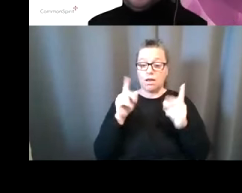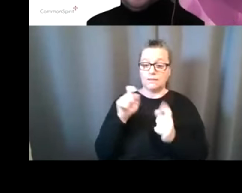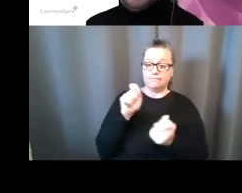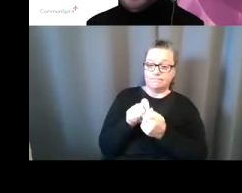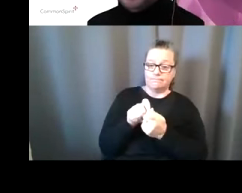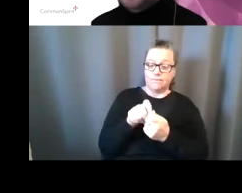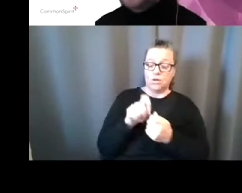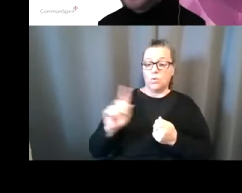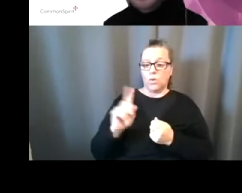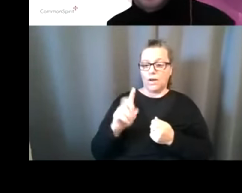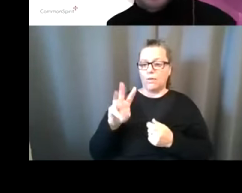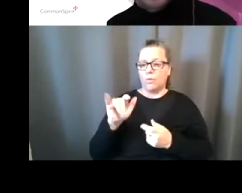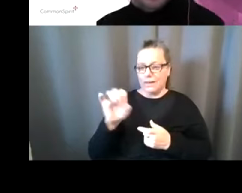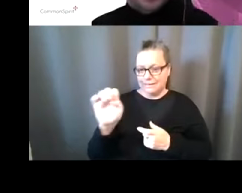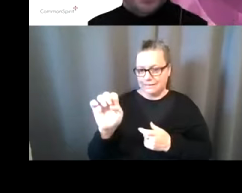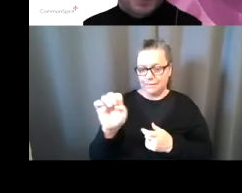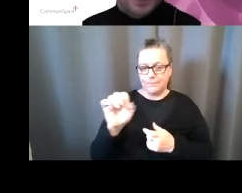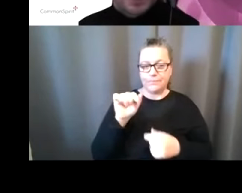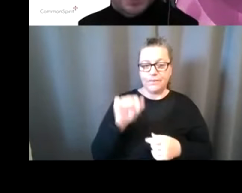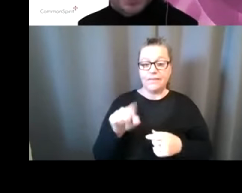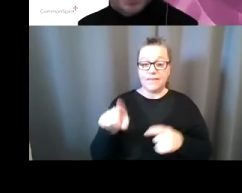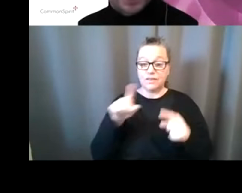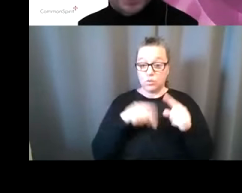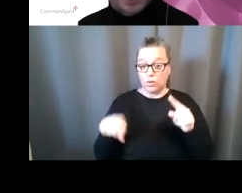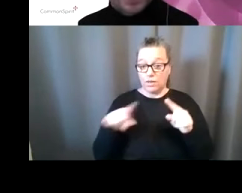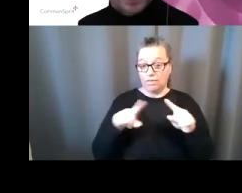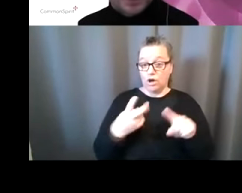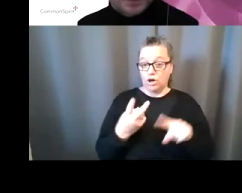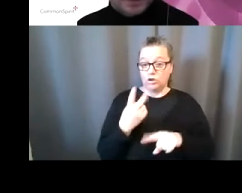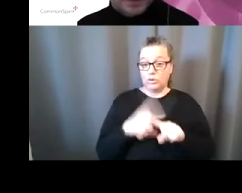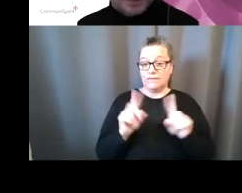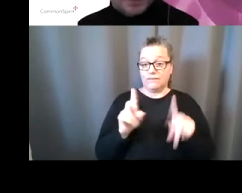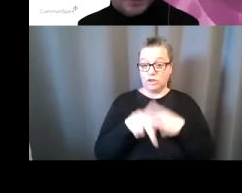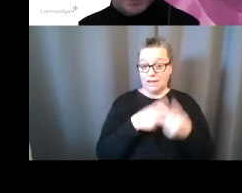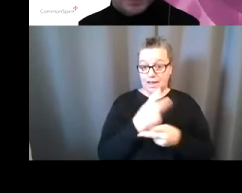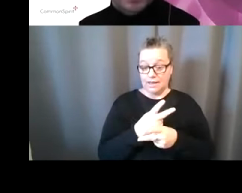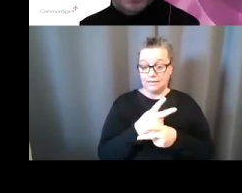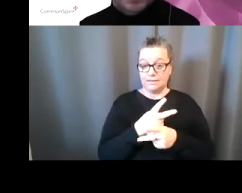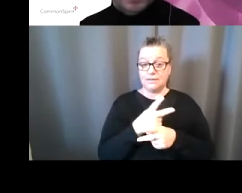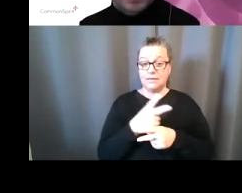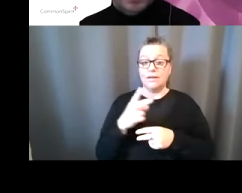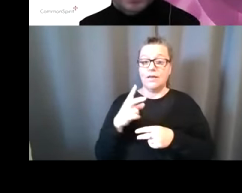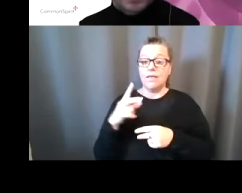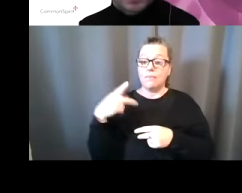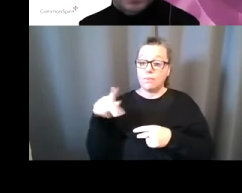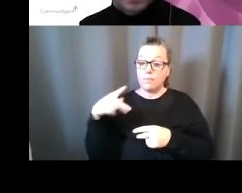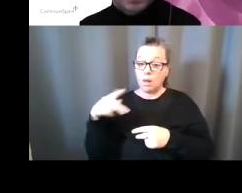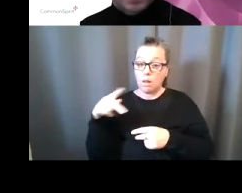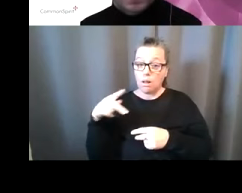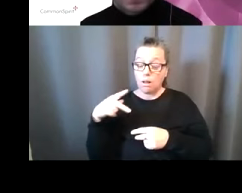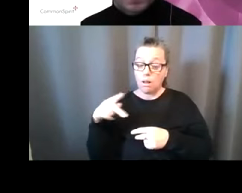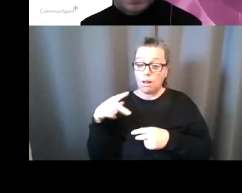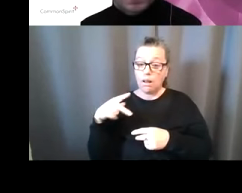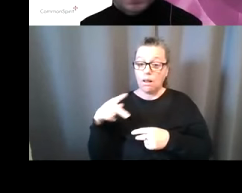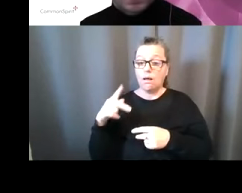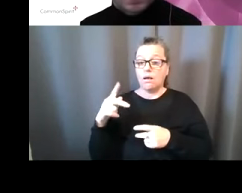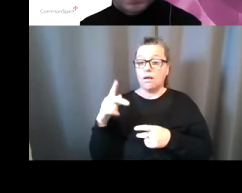their processes. In this waste wheel, there are two different types of wastes. The violet hexagons are